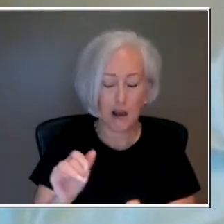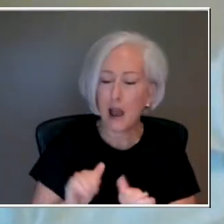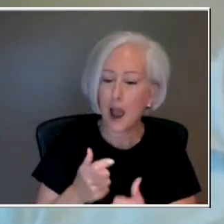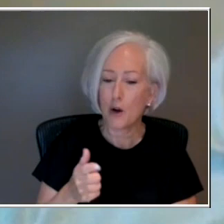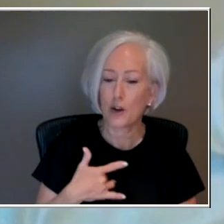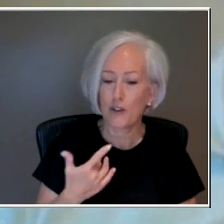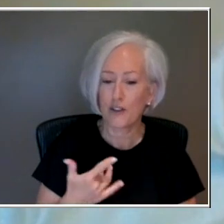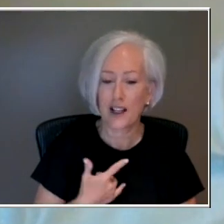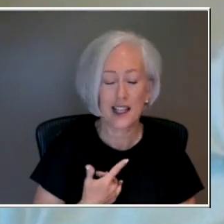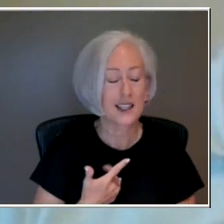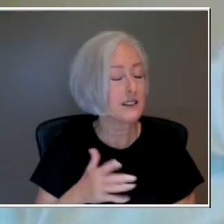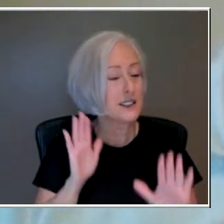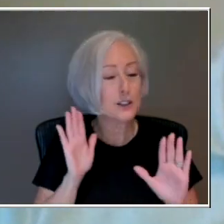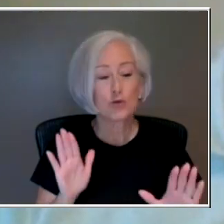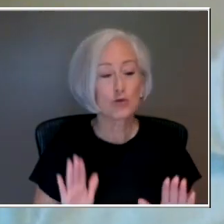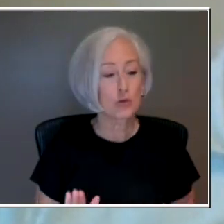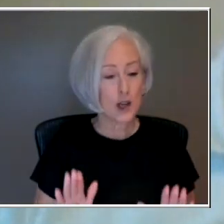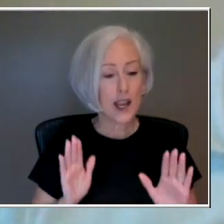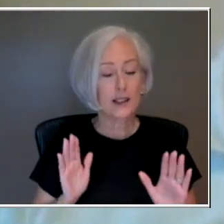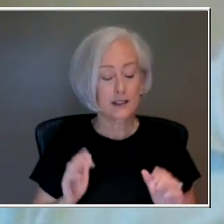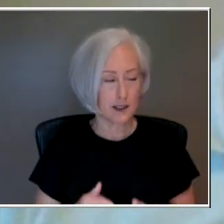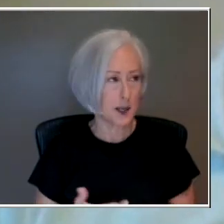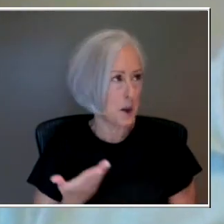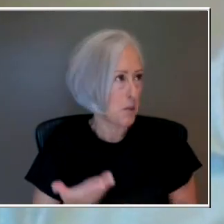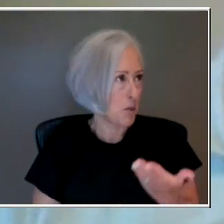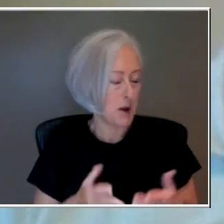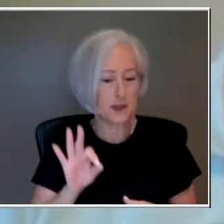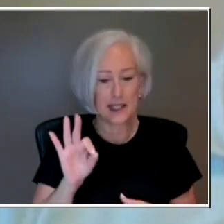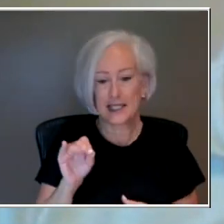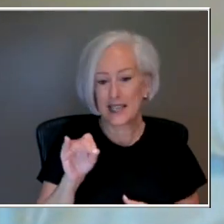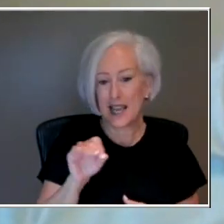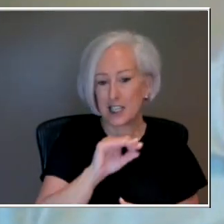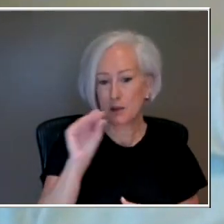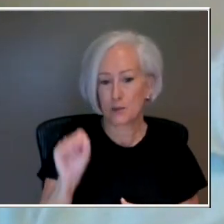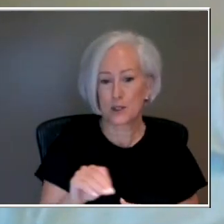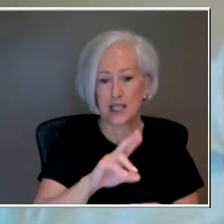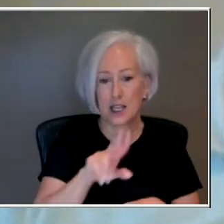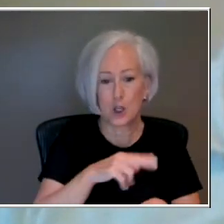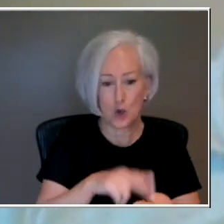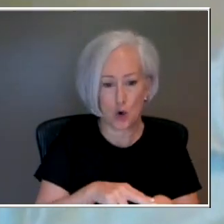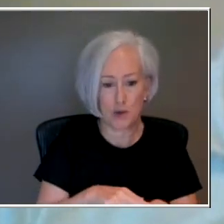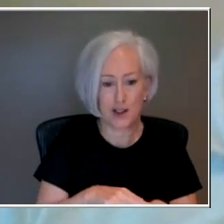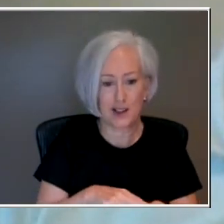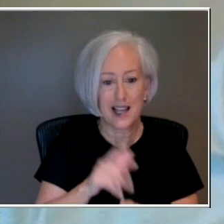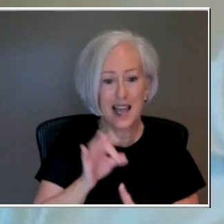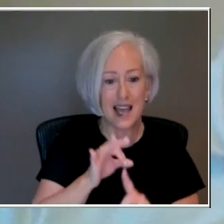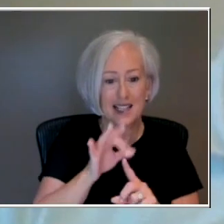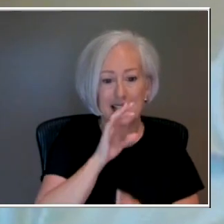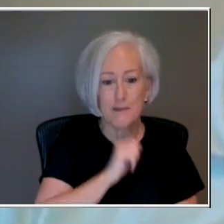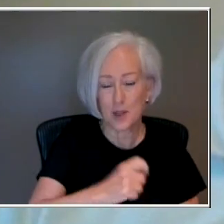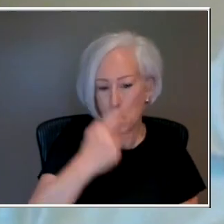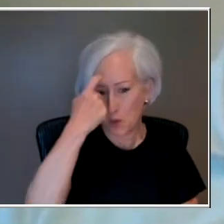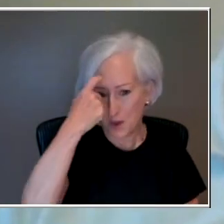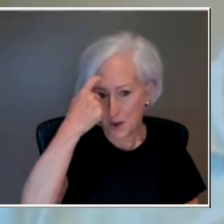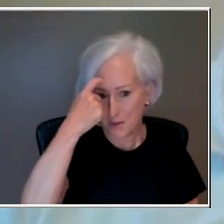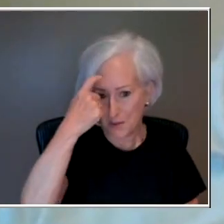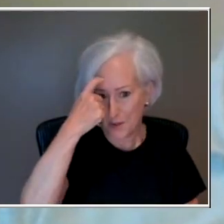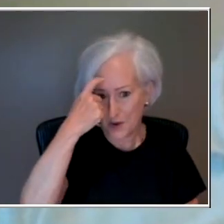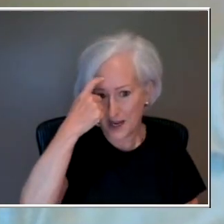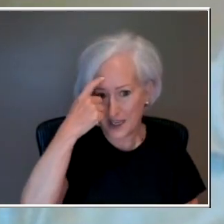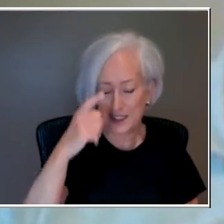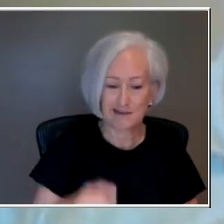I'm feeling great. Probably 90% normal, except the old brain kind of does